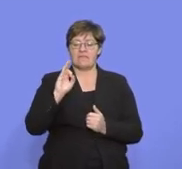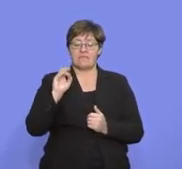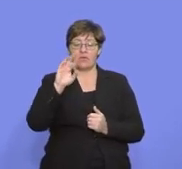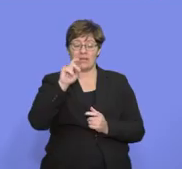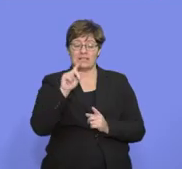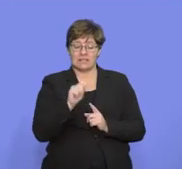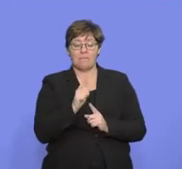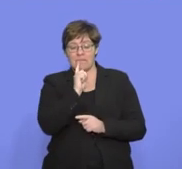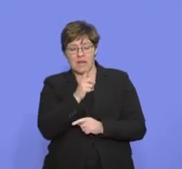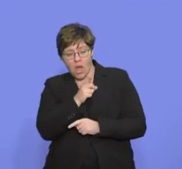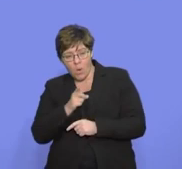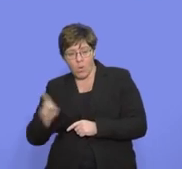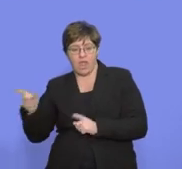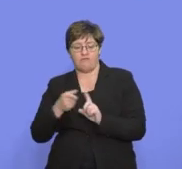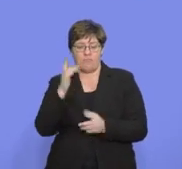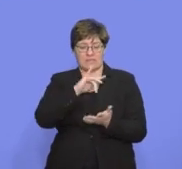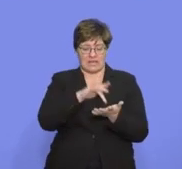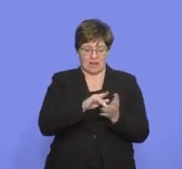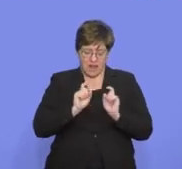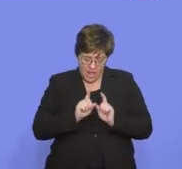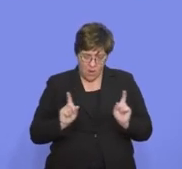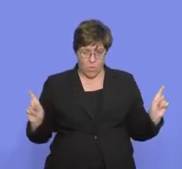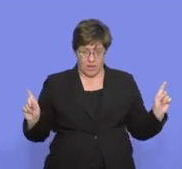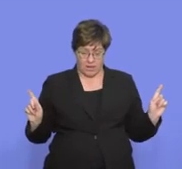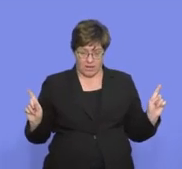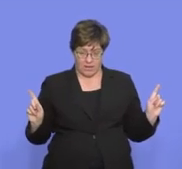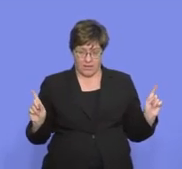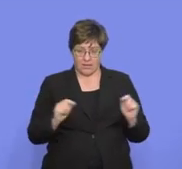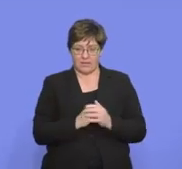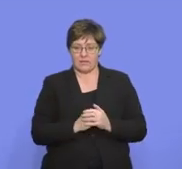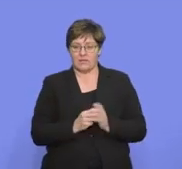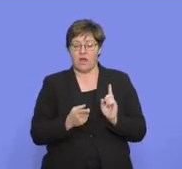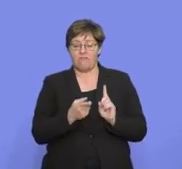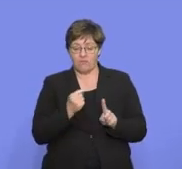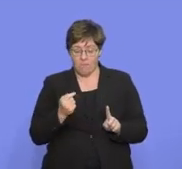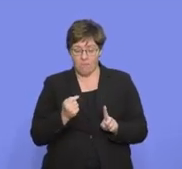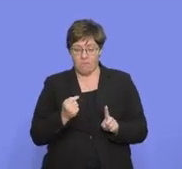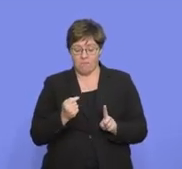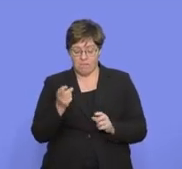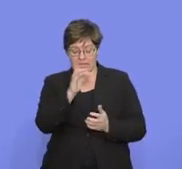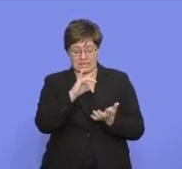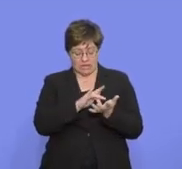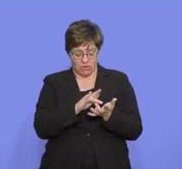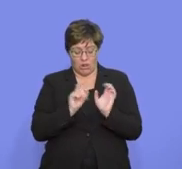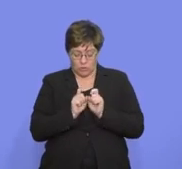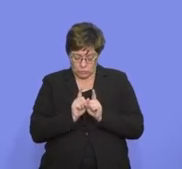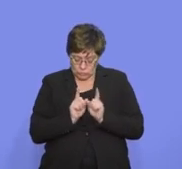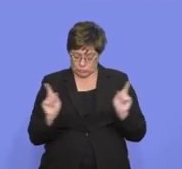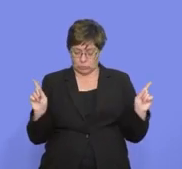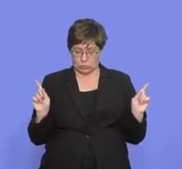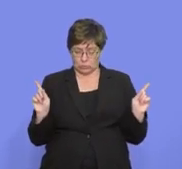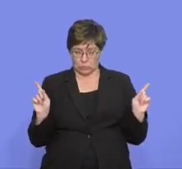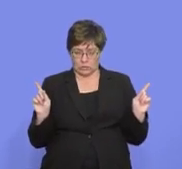mean? Away from the central body, right? So it will take the impulses from the central nervous to the